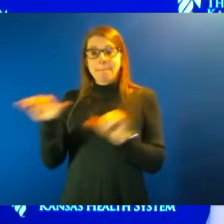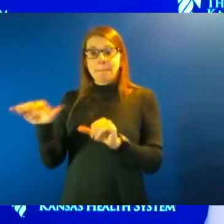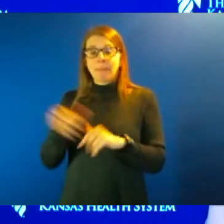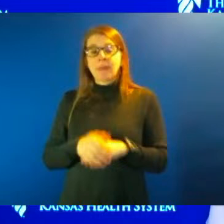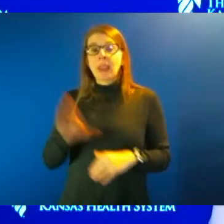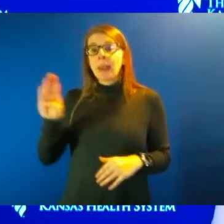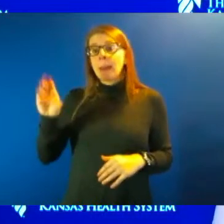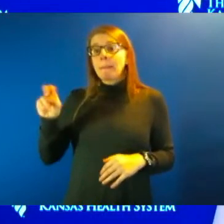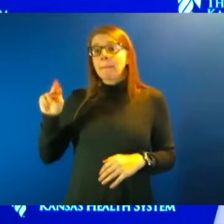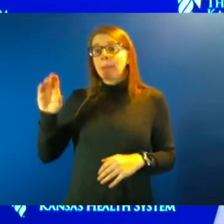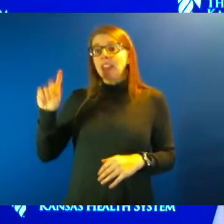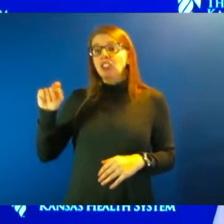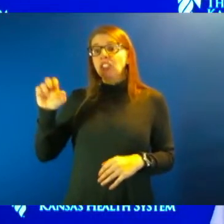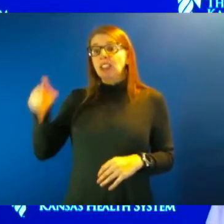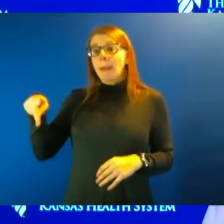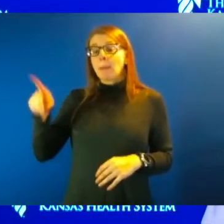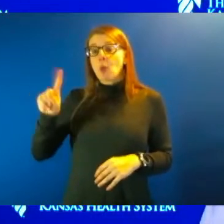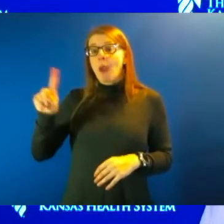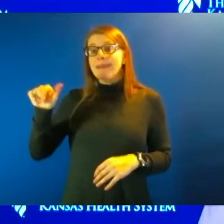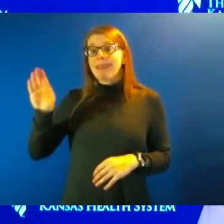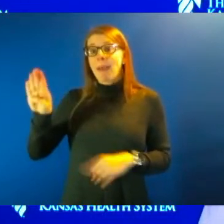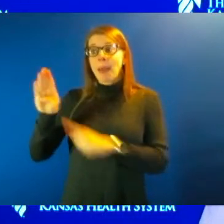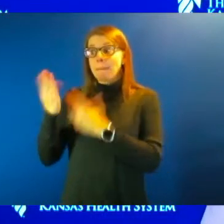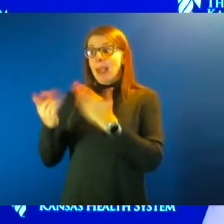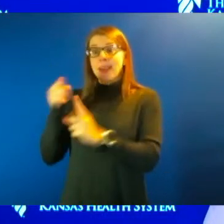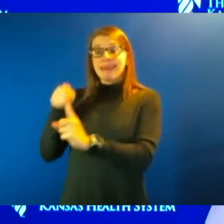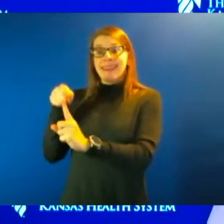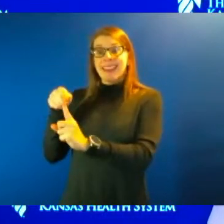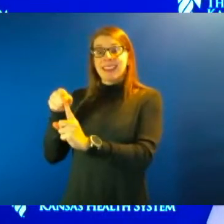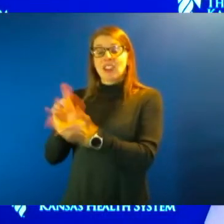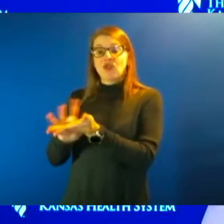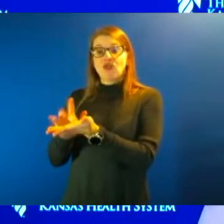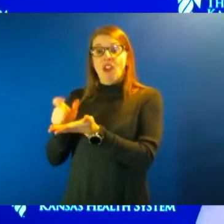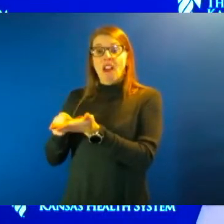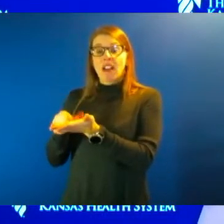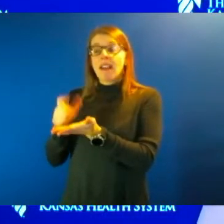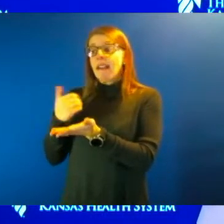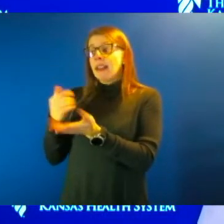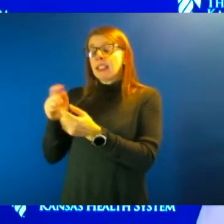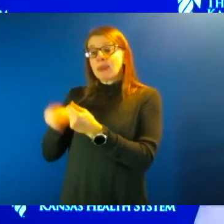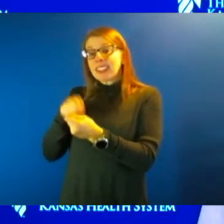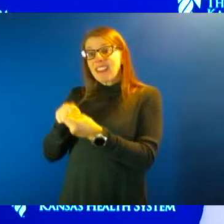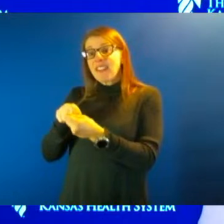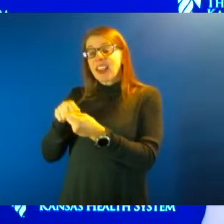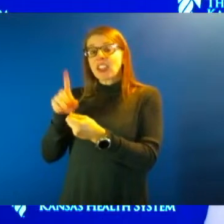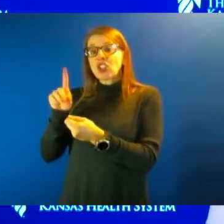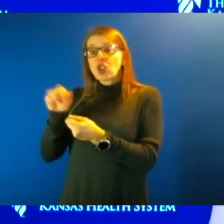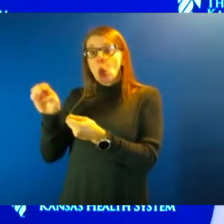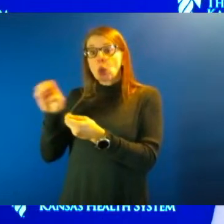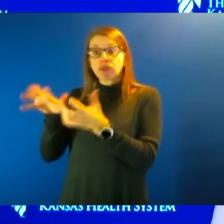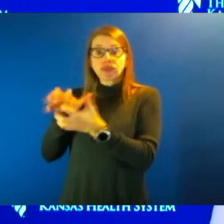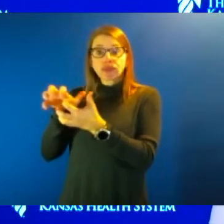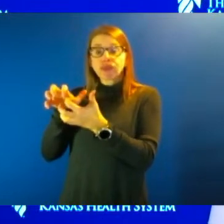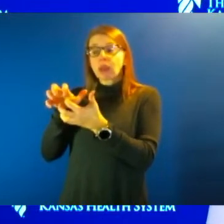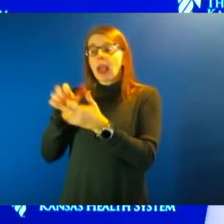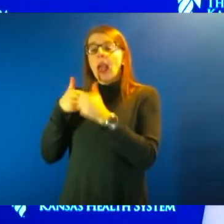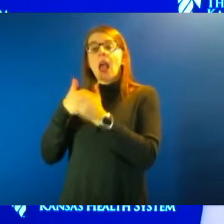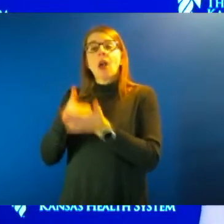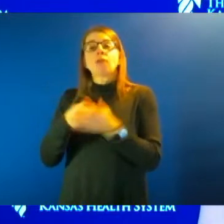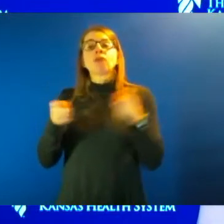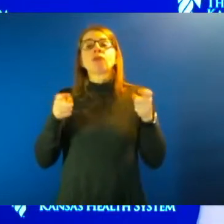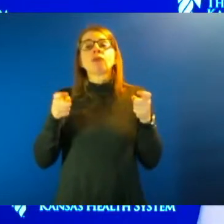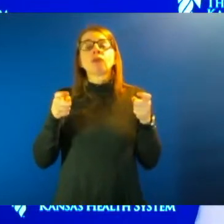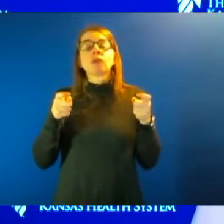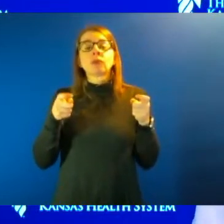lab, that showed maybe this drug at certain concentrations in the lab helps control virus, the